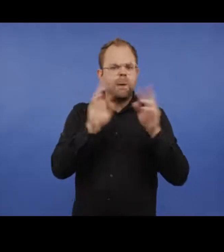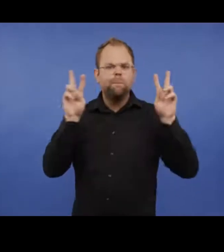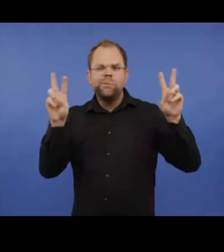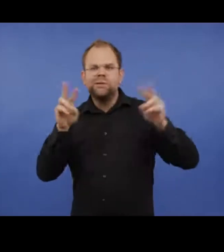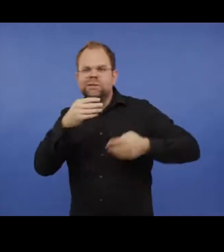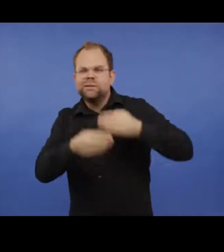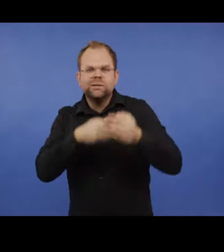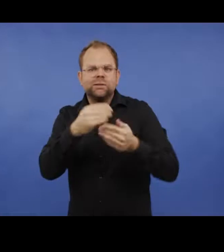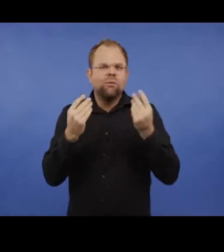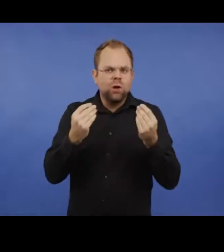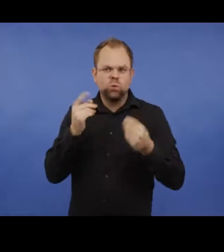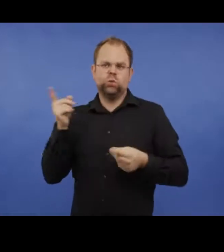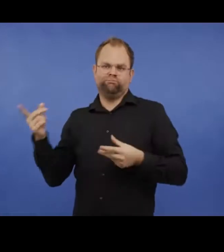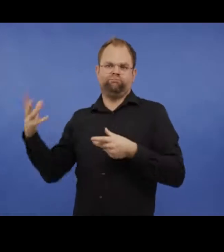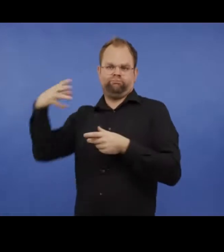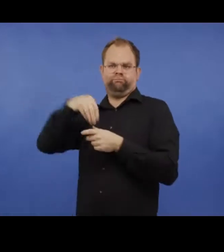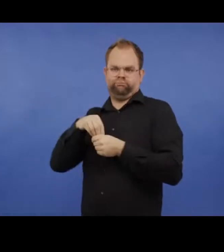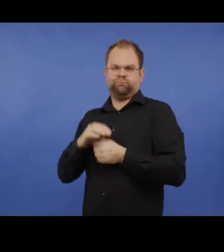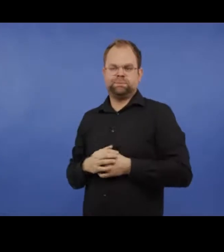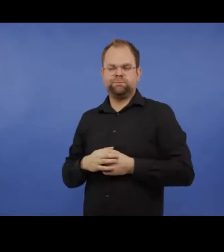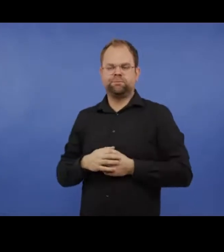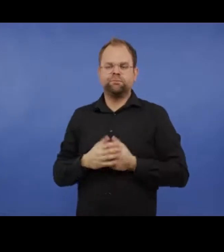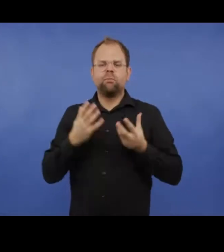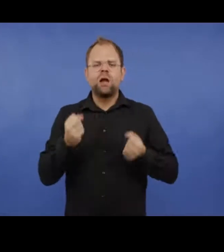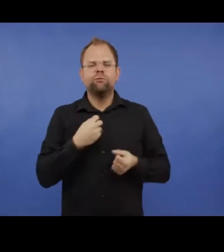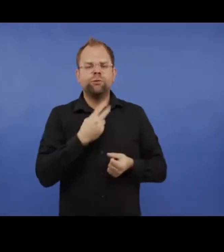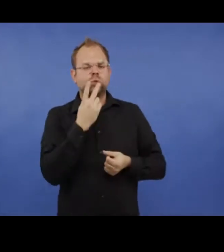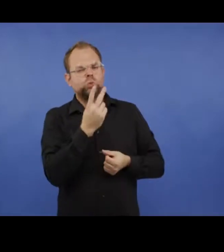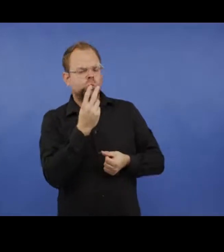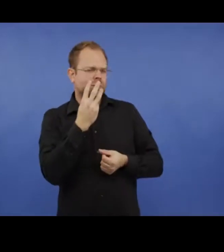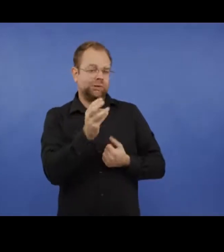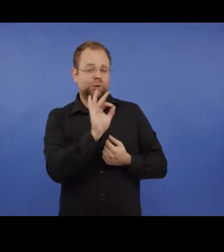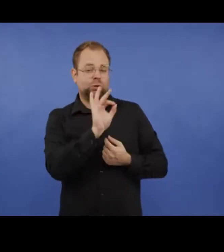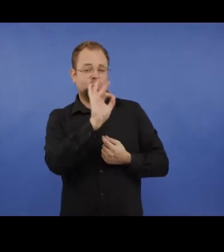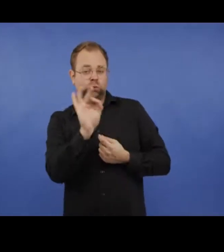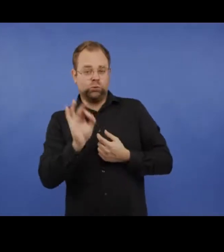advocacy strategies and priorities and efforts,